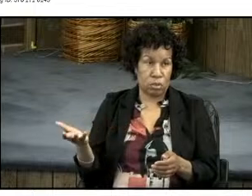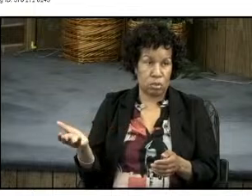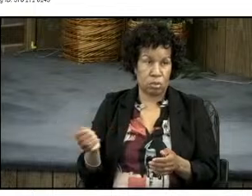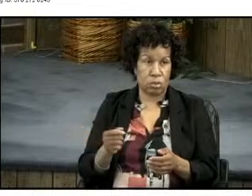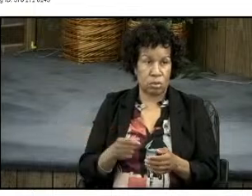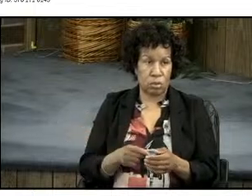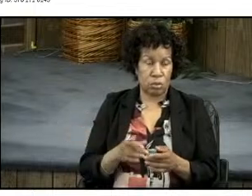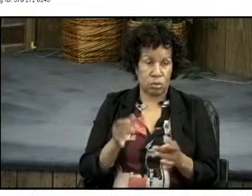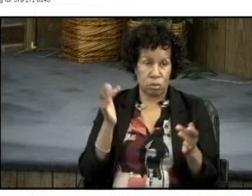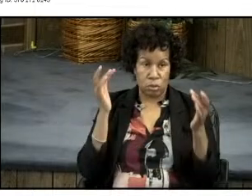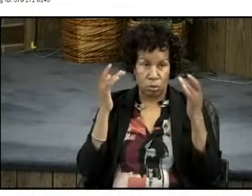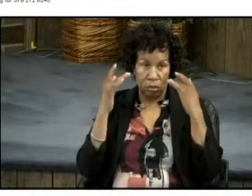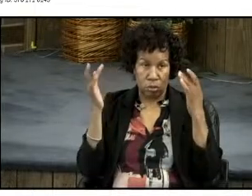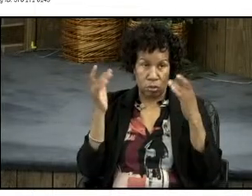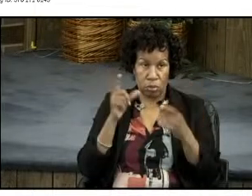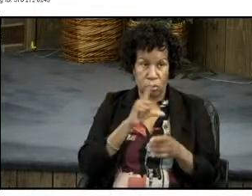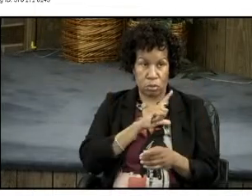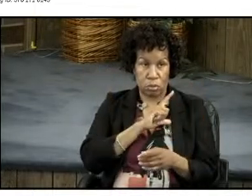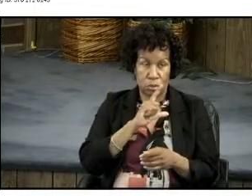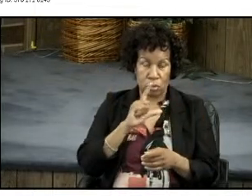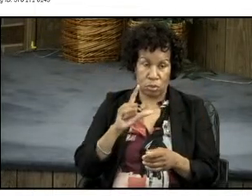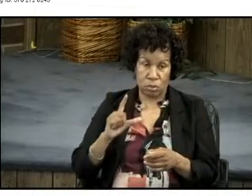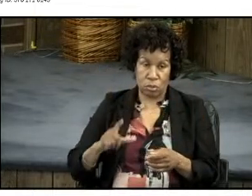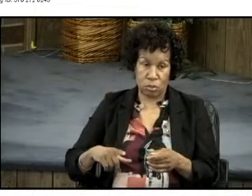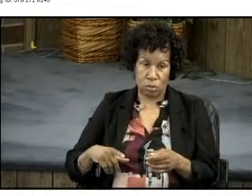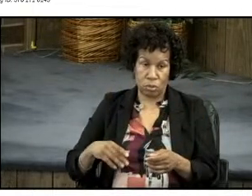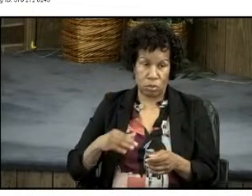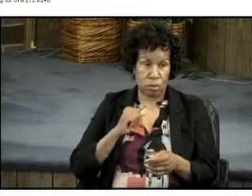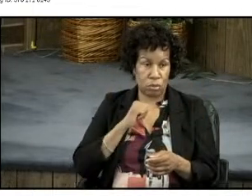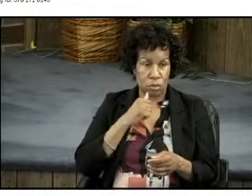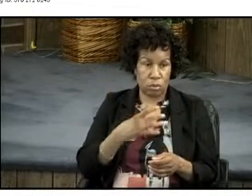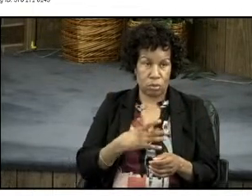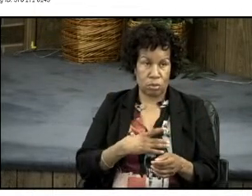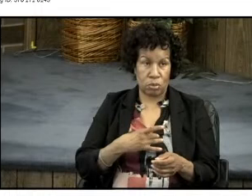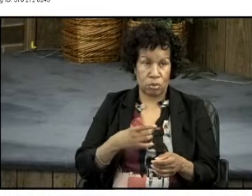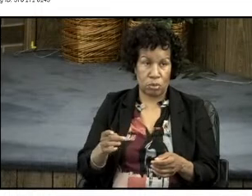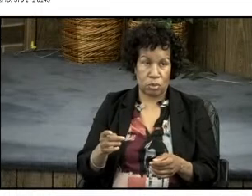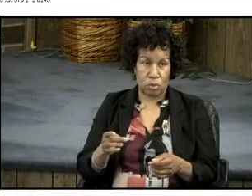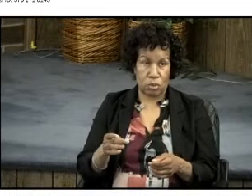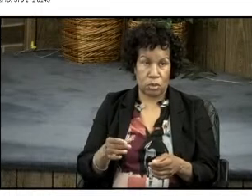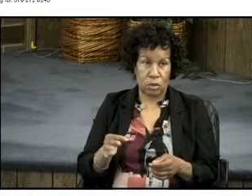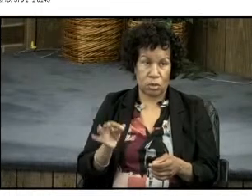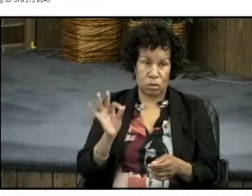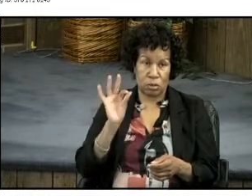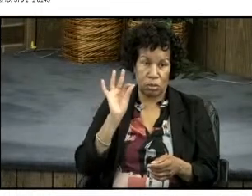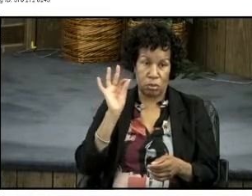I heard the Lord, but I just didn't like the person speaking.